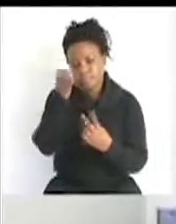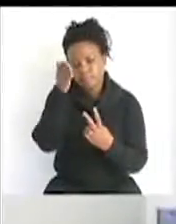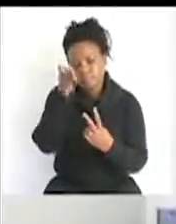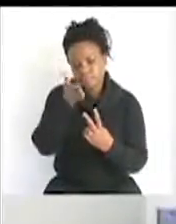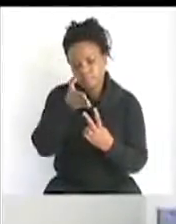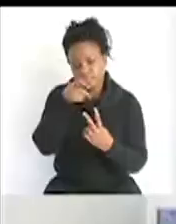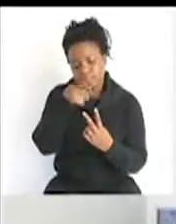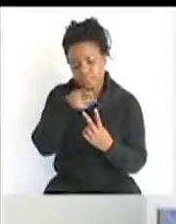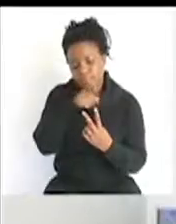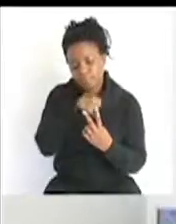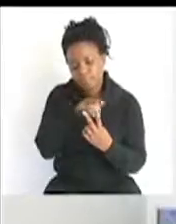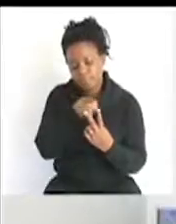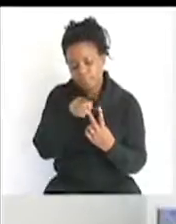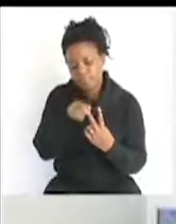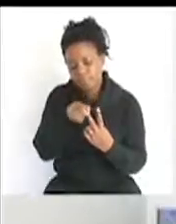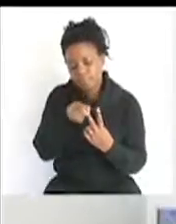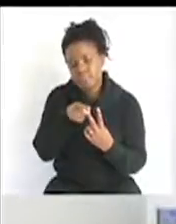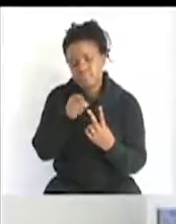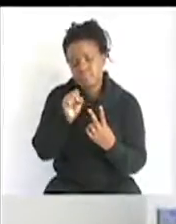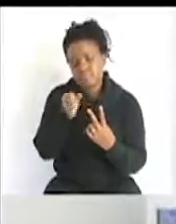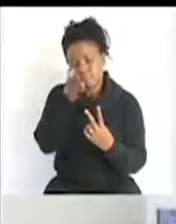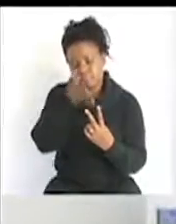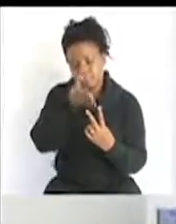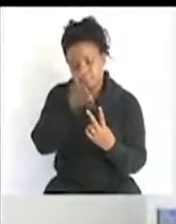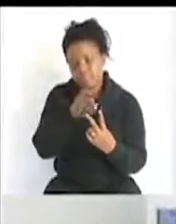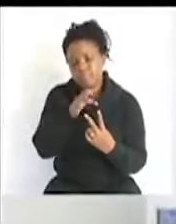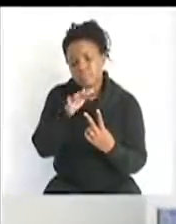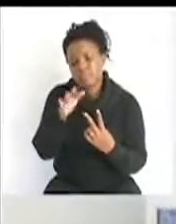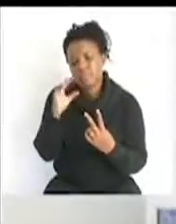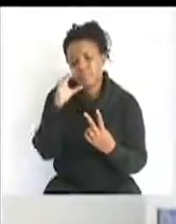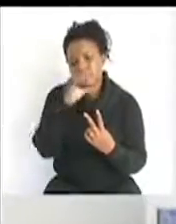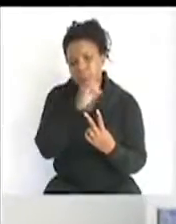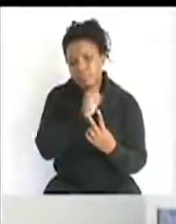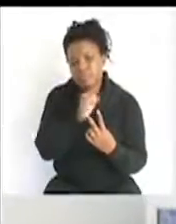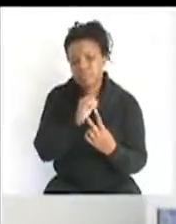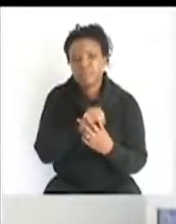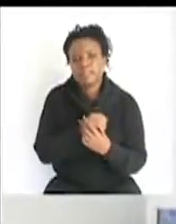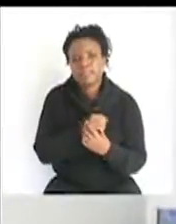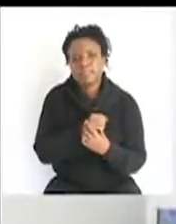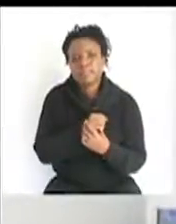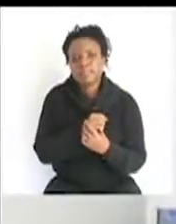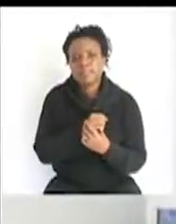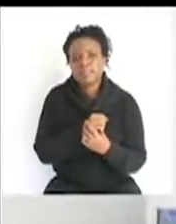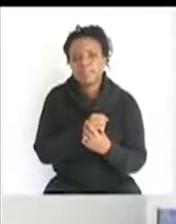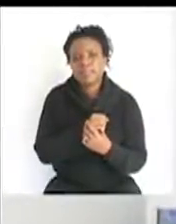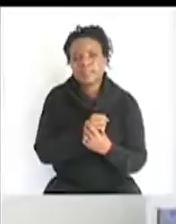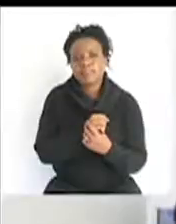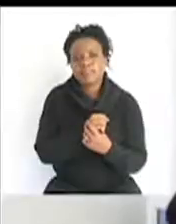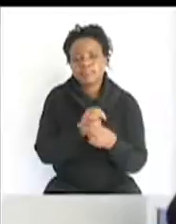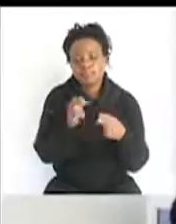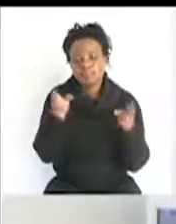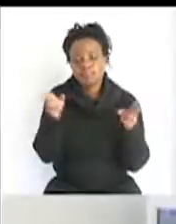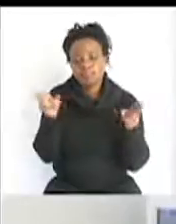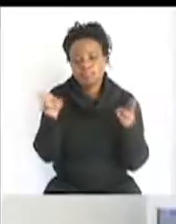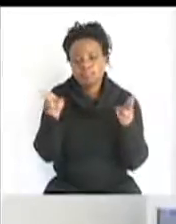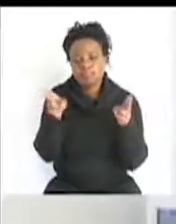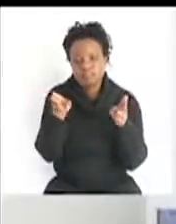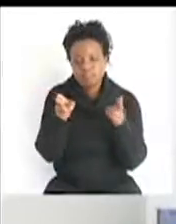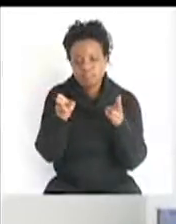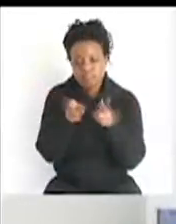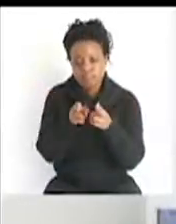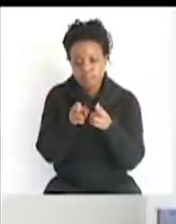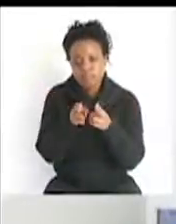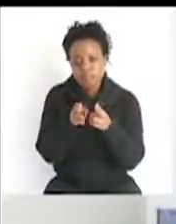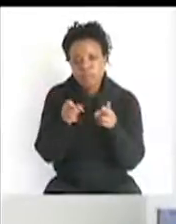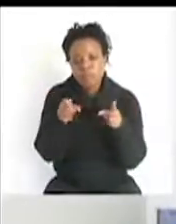Now, if it's with an apostrophe, it means that there is a